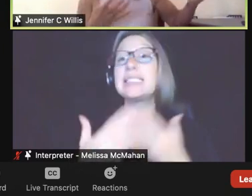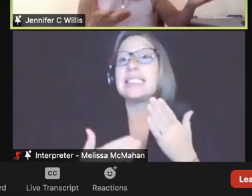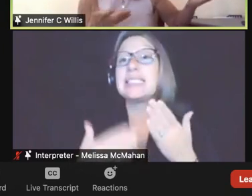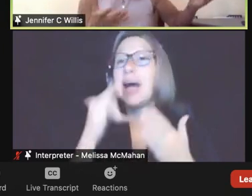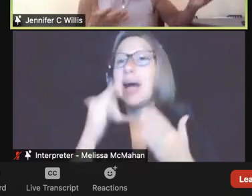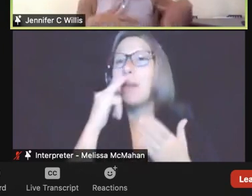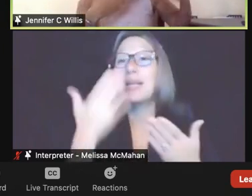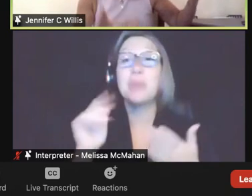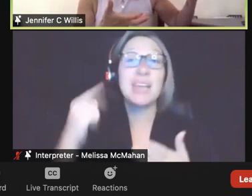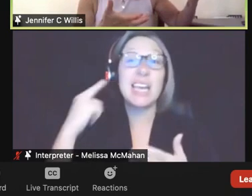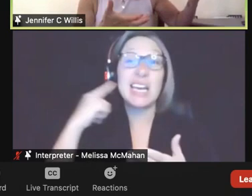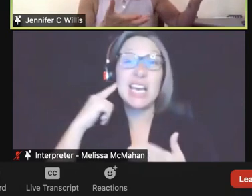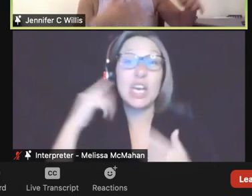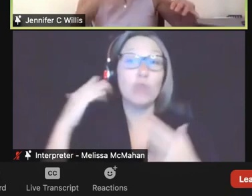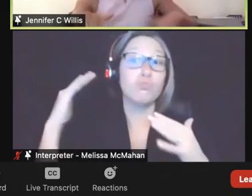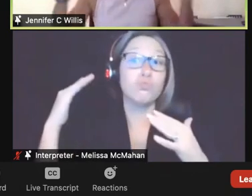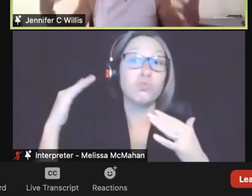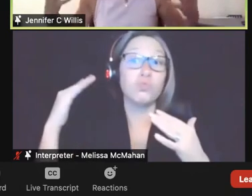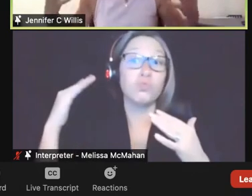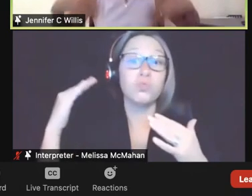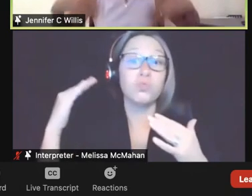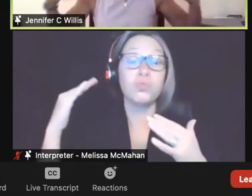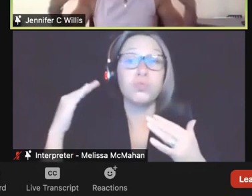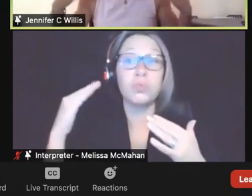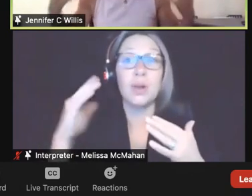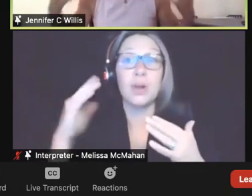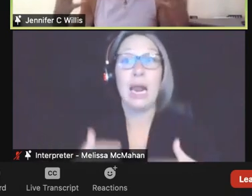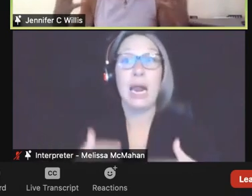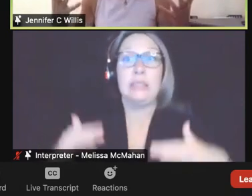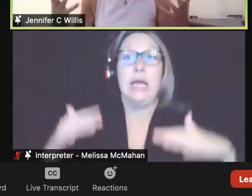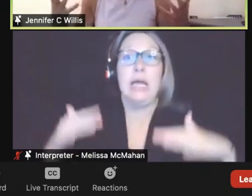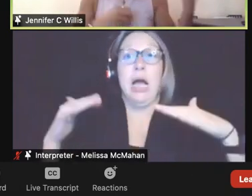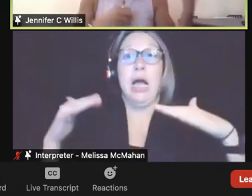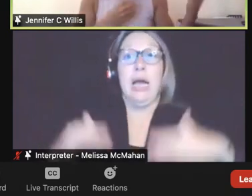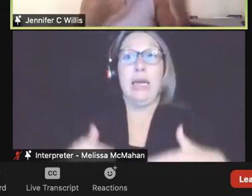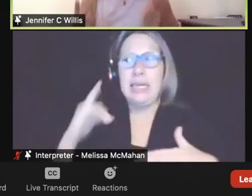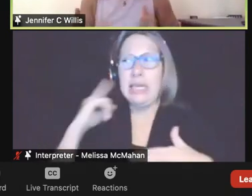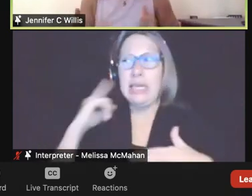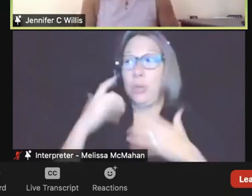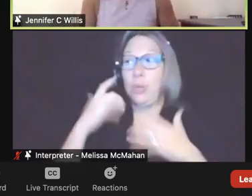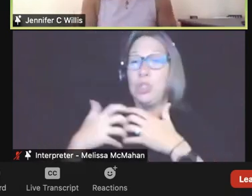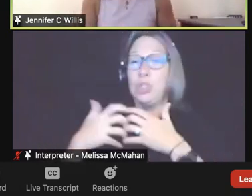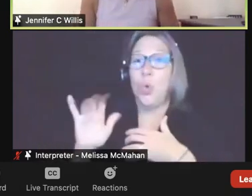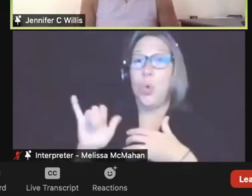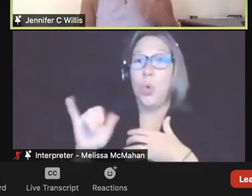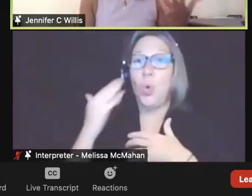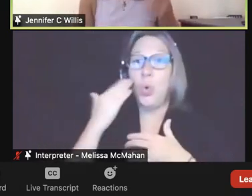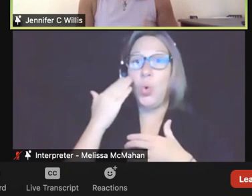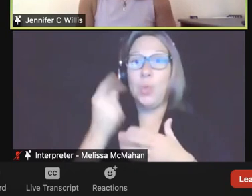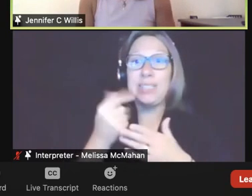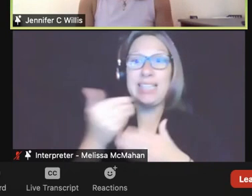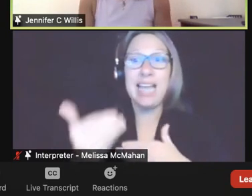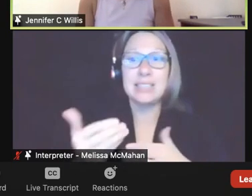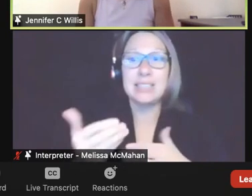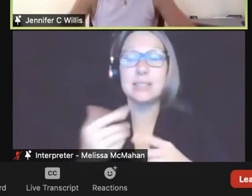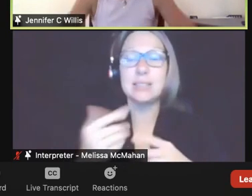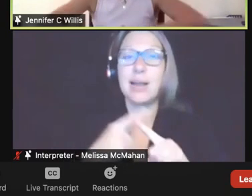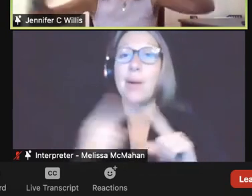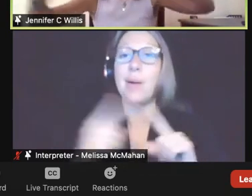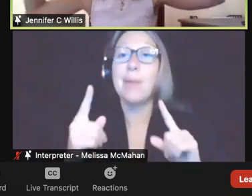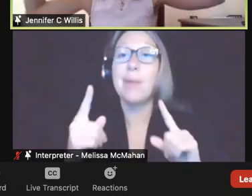It's very loud when it turns on. They might be able to hear that, and that anxiety is going to ramp up when they hear the machine because they know it's coming. Well, what happens if